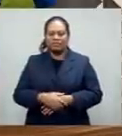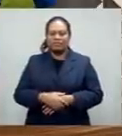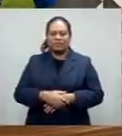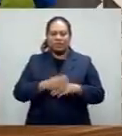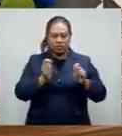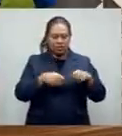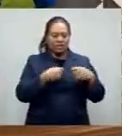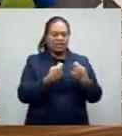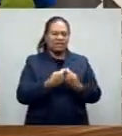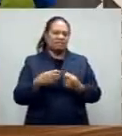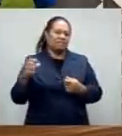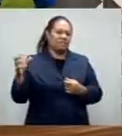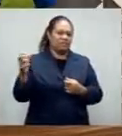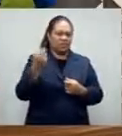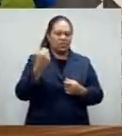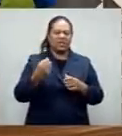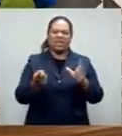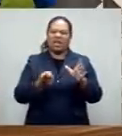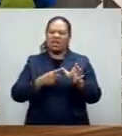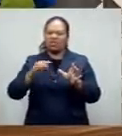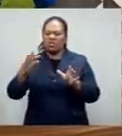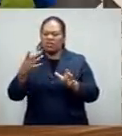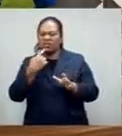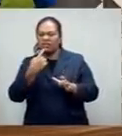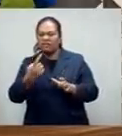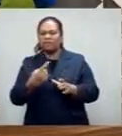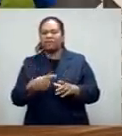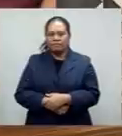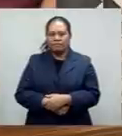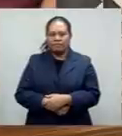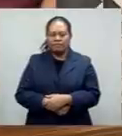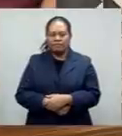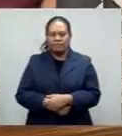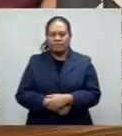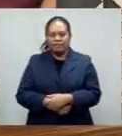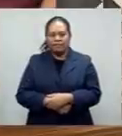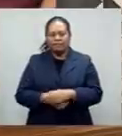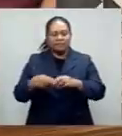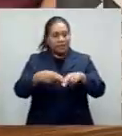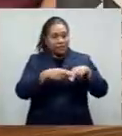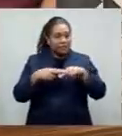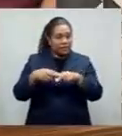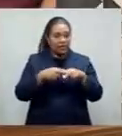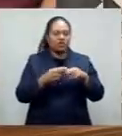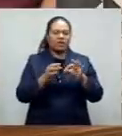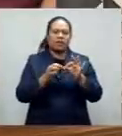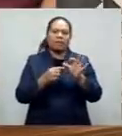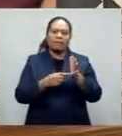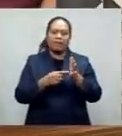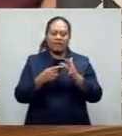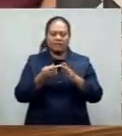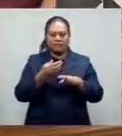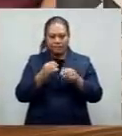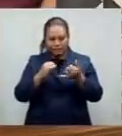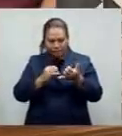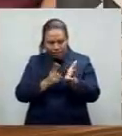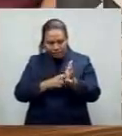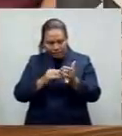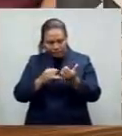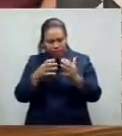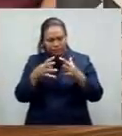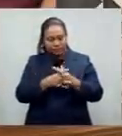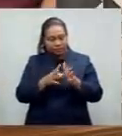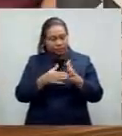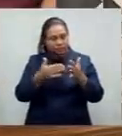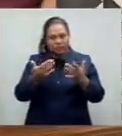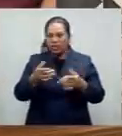meet the winner of the Argentina-Colombia semi-final tomorrow. Fiji Mbati and New South Wales prop Daniel Saifiti will